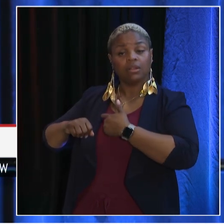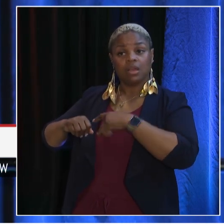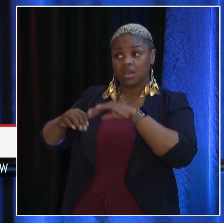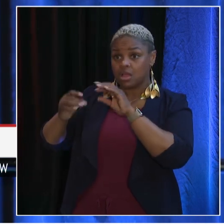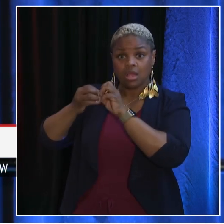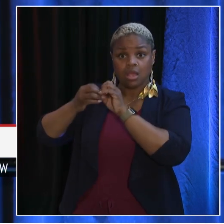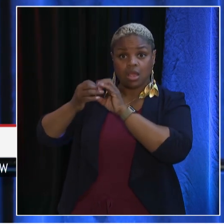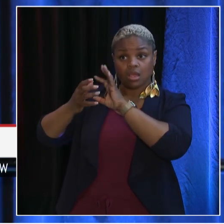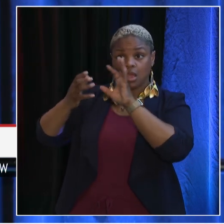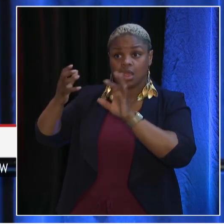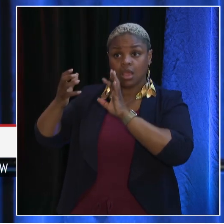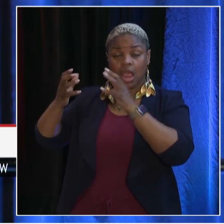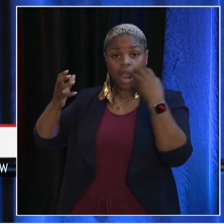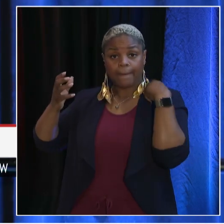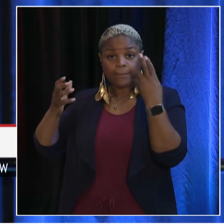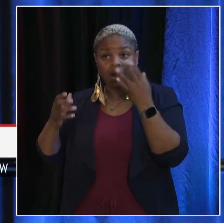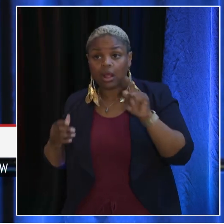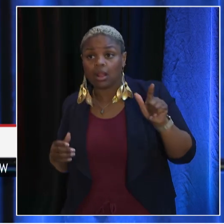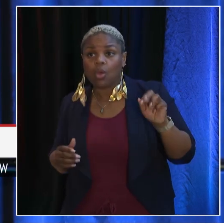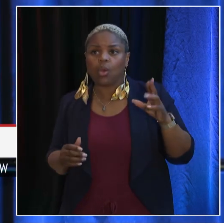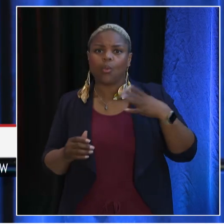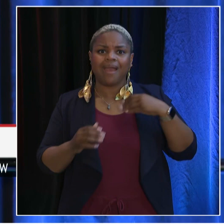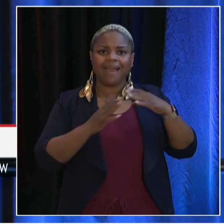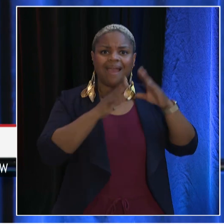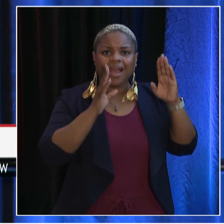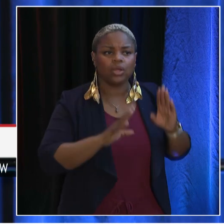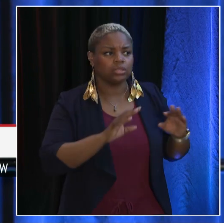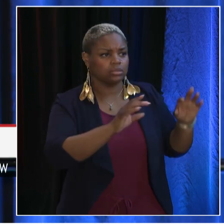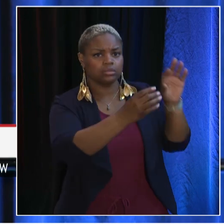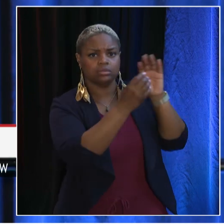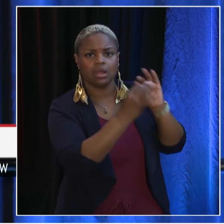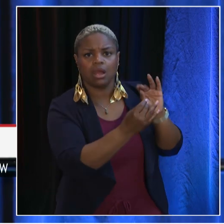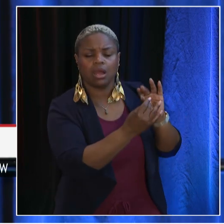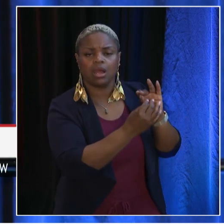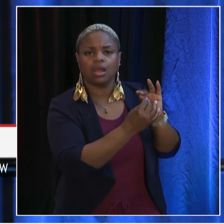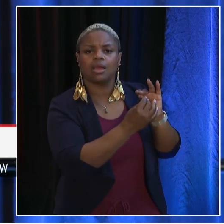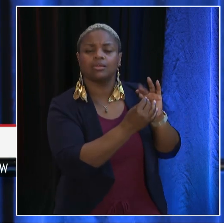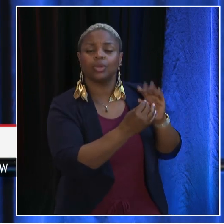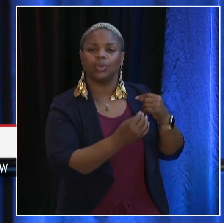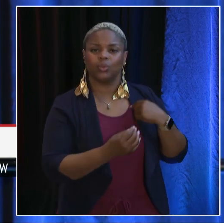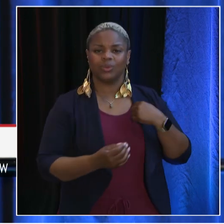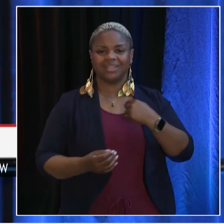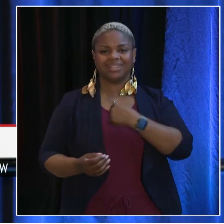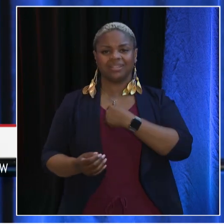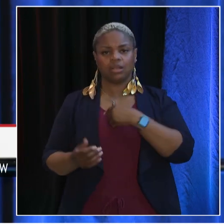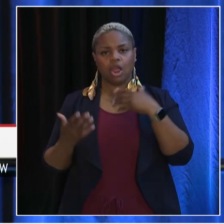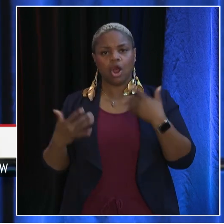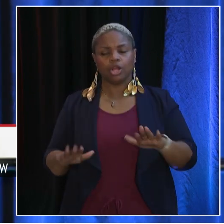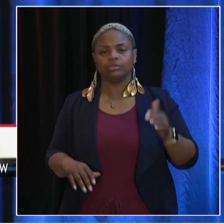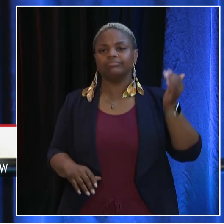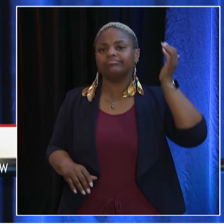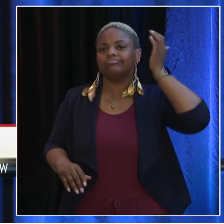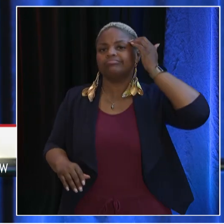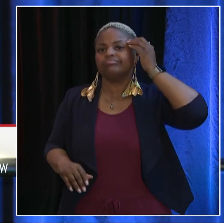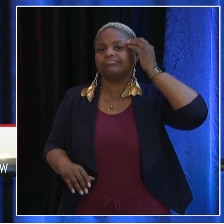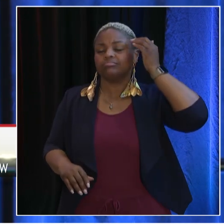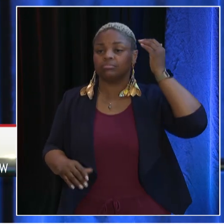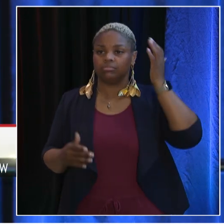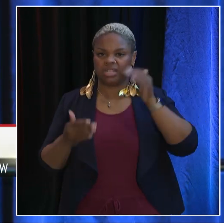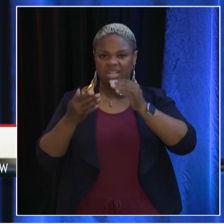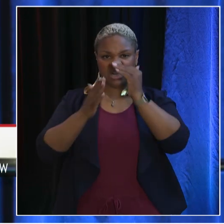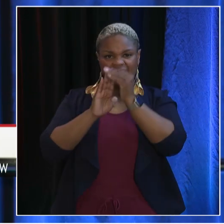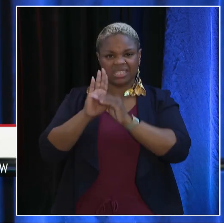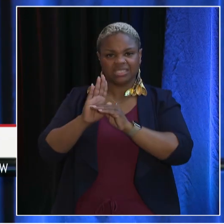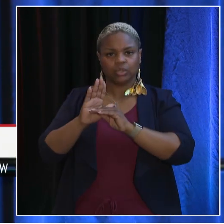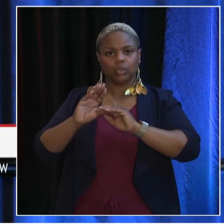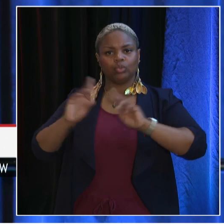White House, we have in line the things that we need to have in line.